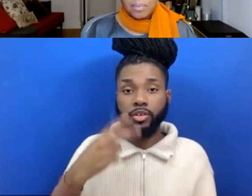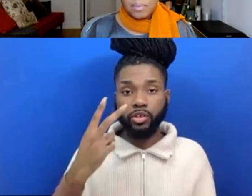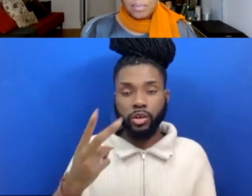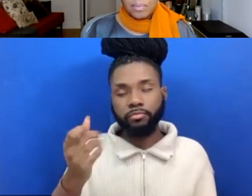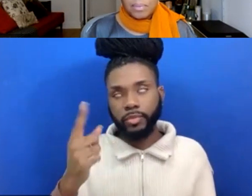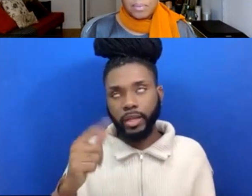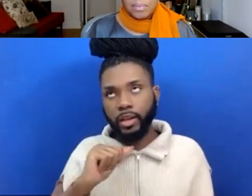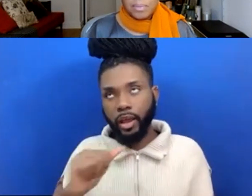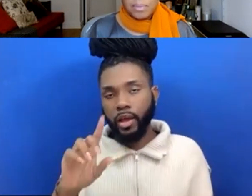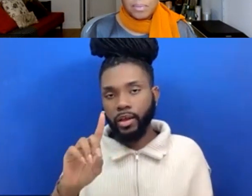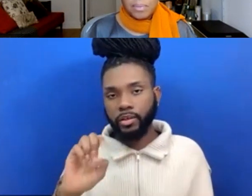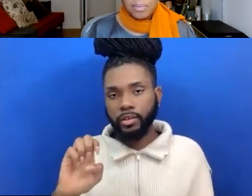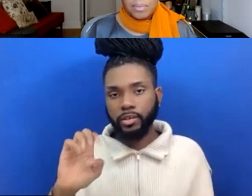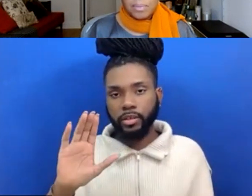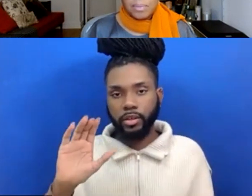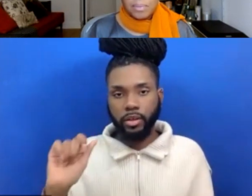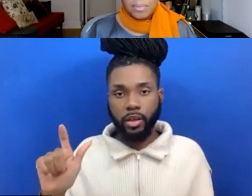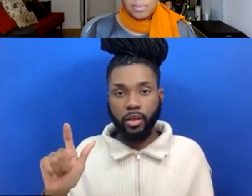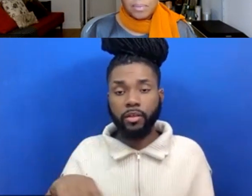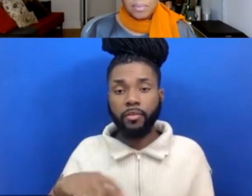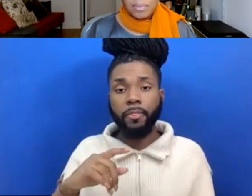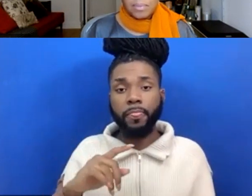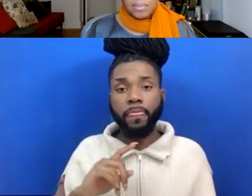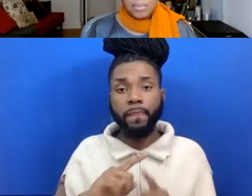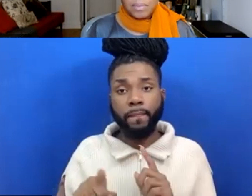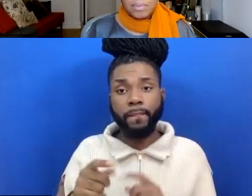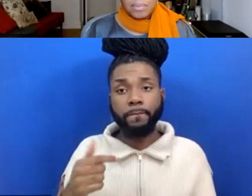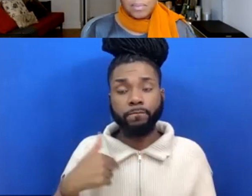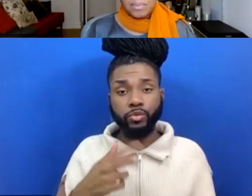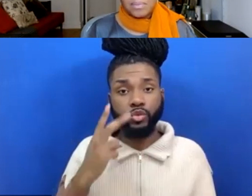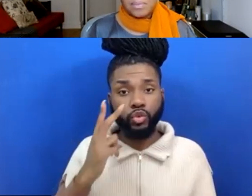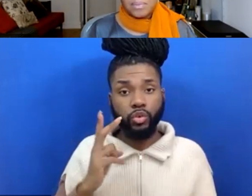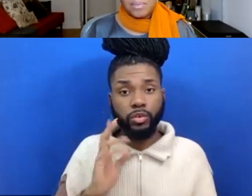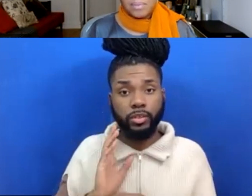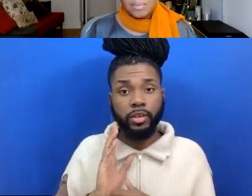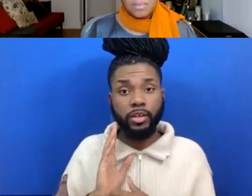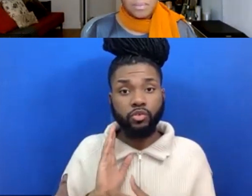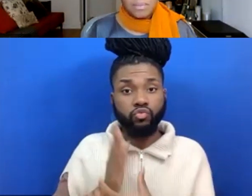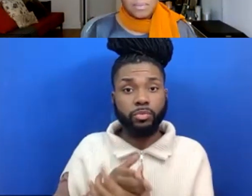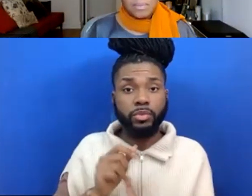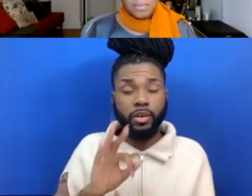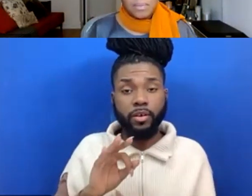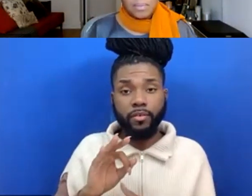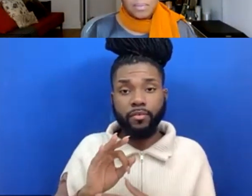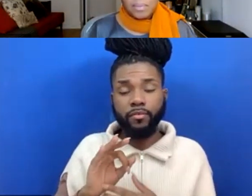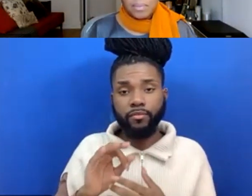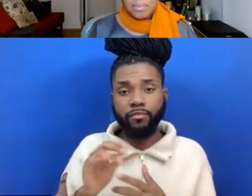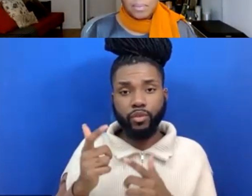decals, but the interruption of the sort of masterfulness of the large